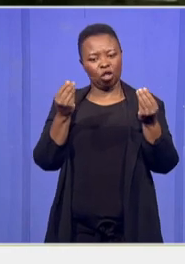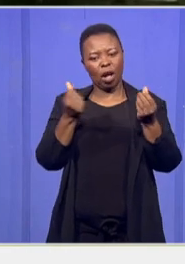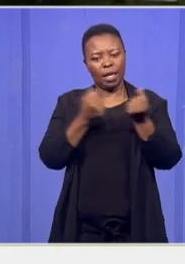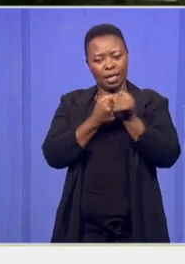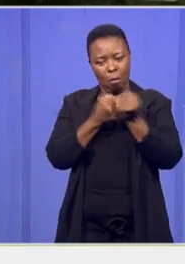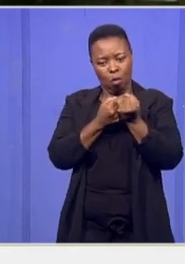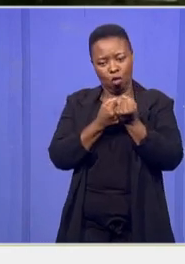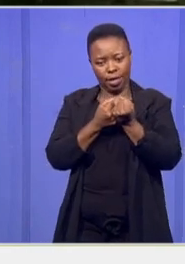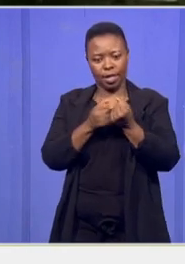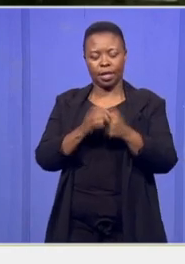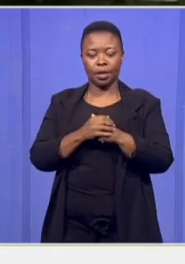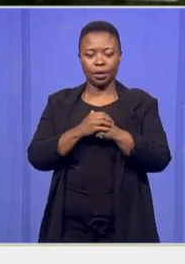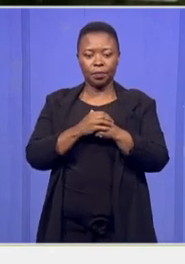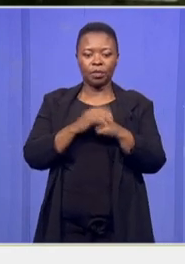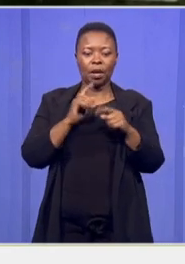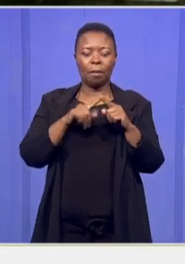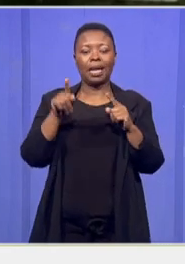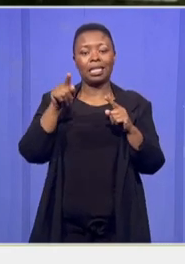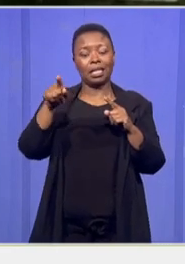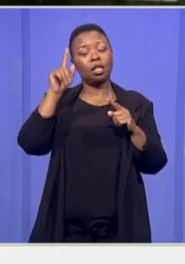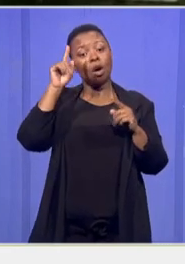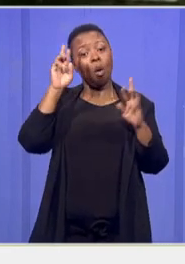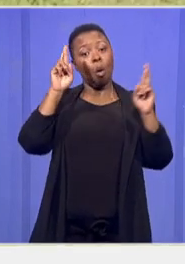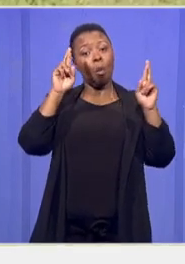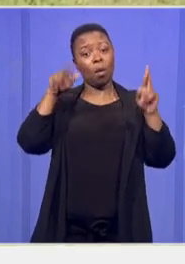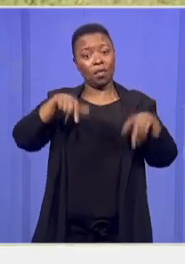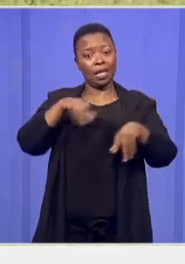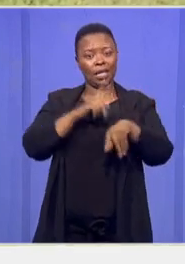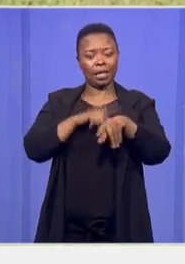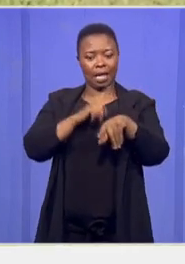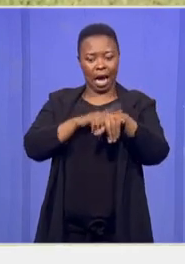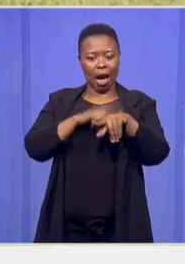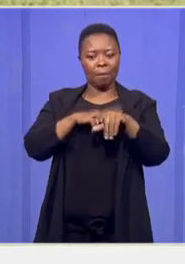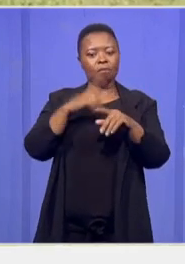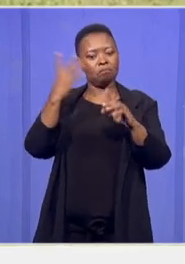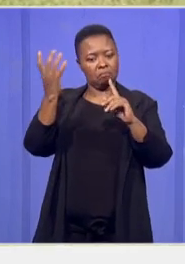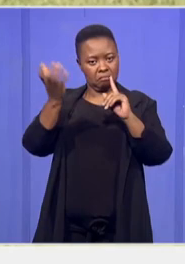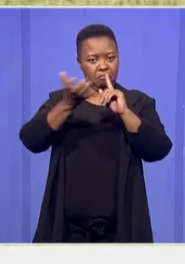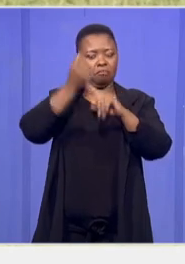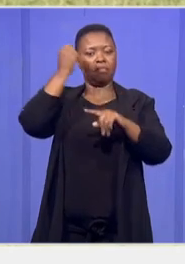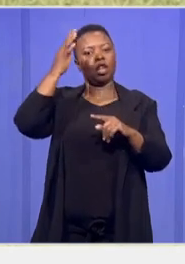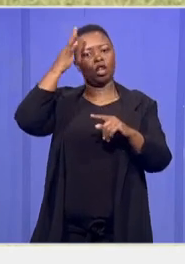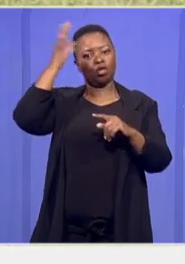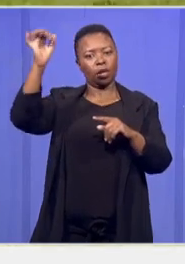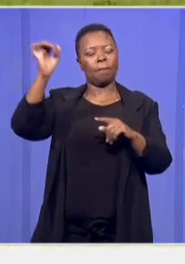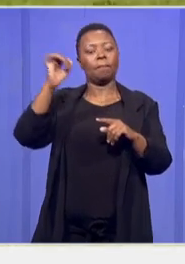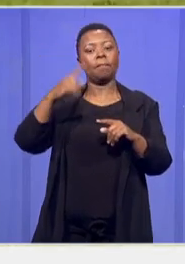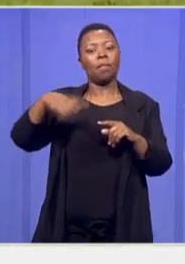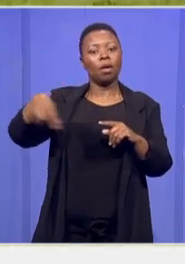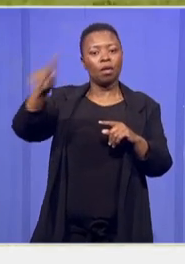Kana hopes that this time around he will realize his dreams and make his community